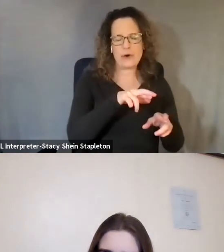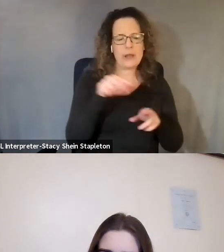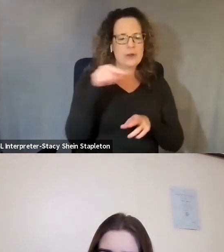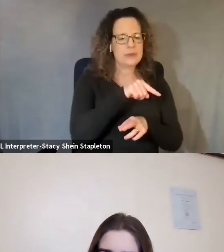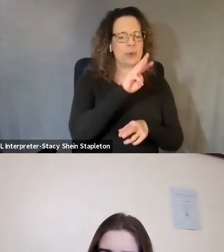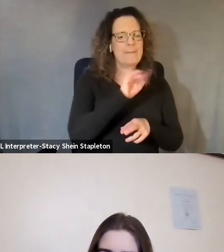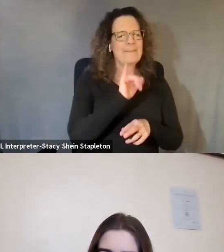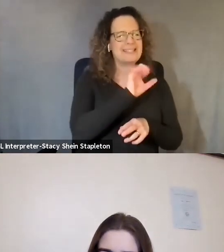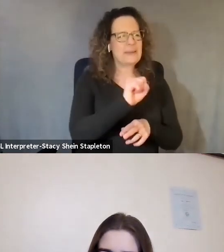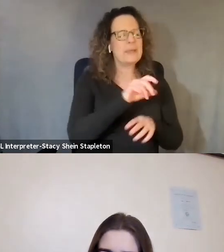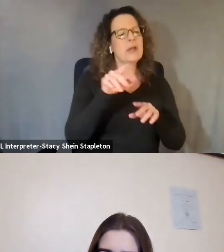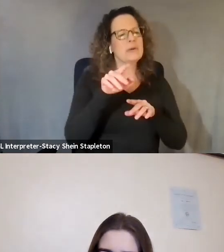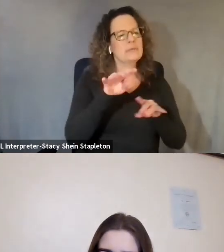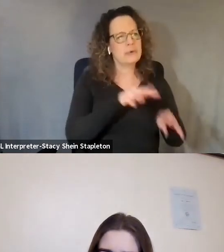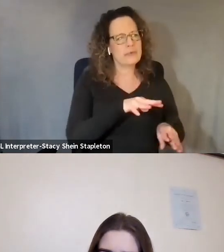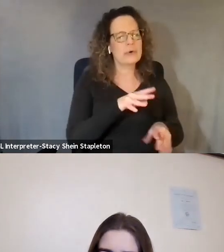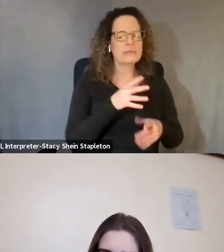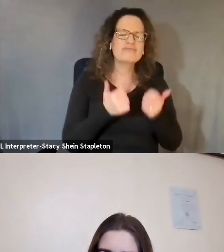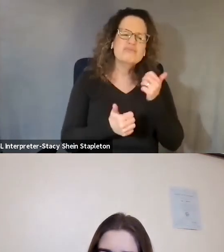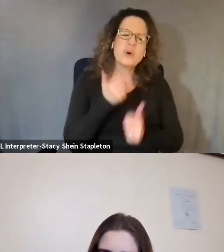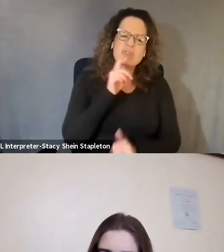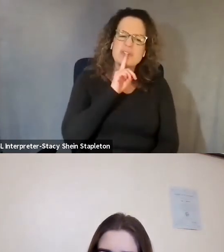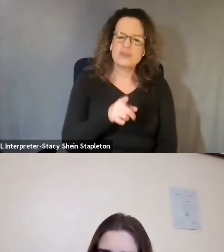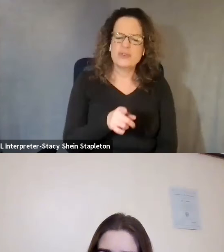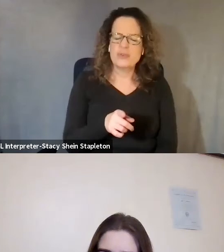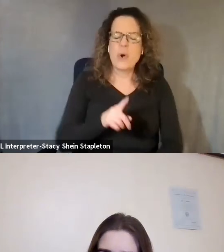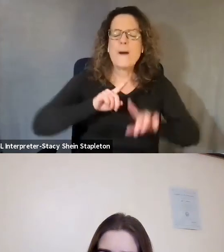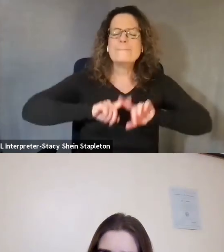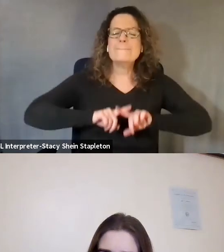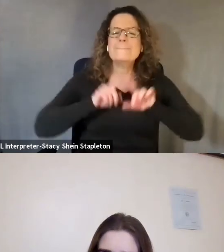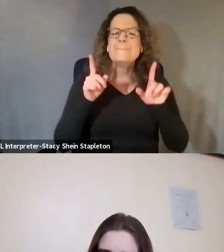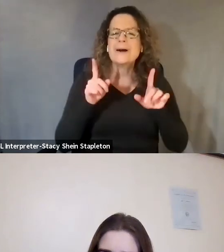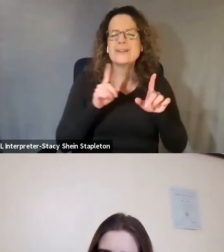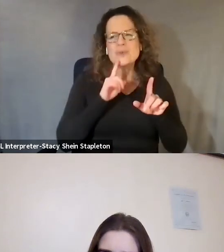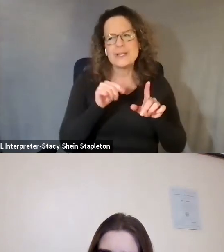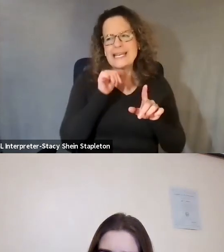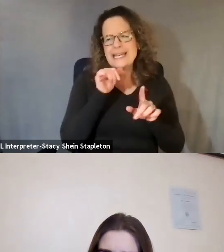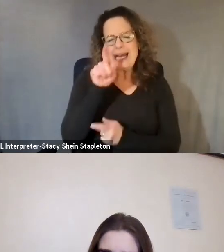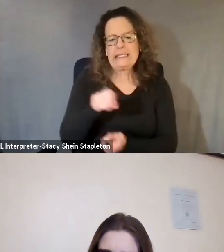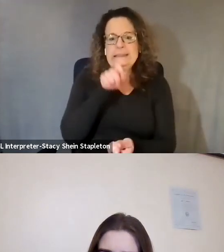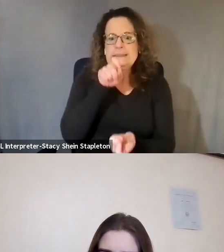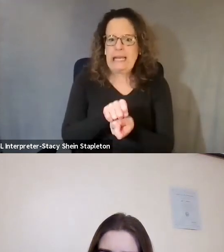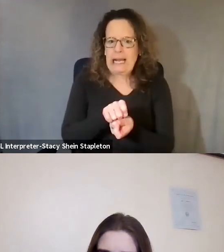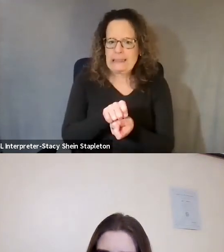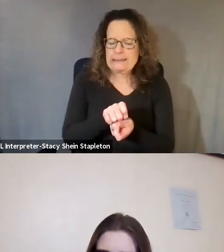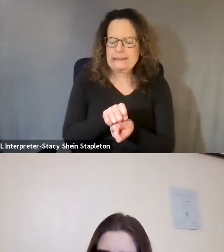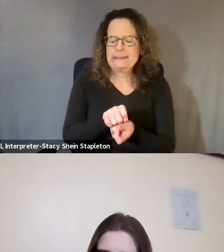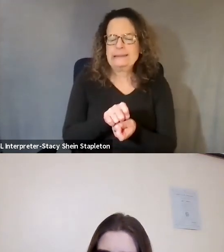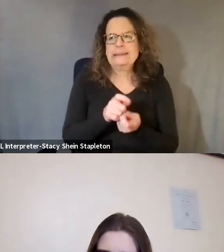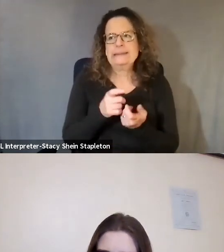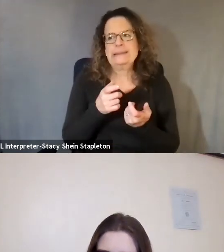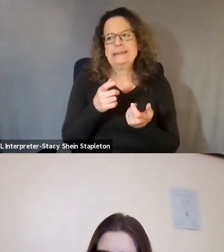River, which is largely true. However, it's a little bit of a misnomer to say that there was